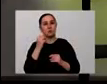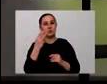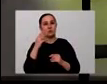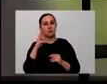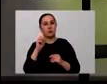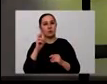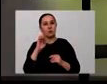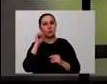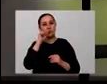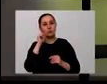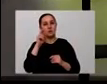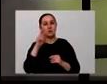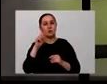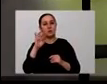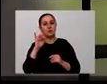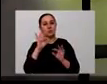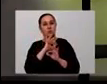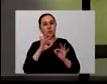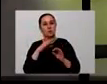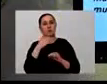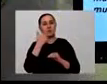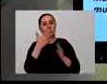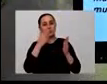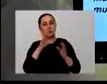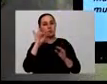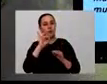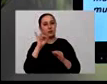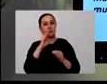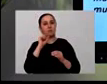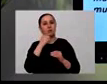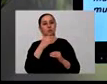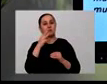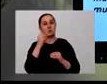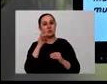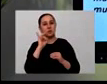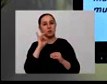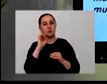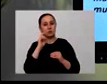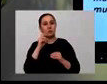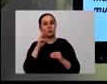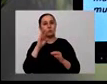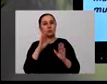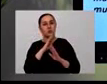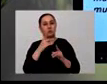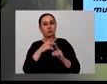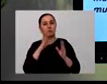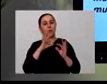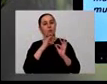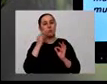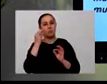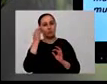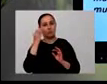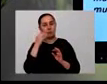shashmaqom, o'zbek klassik musiqasi ham uning tarixi, sharq musiqasi kabi tadqiqotlari ham bizga